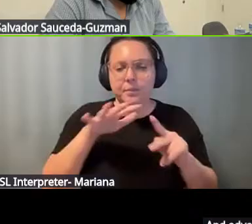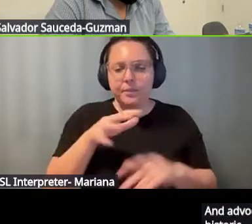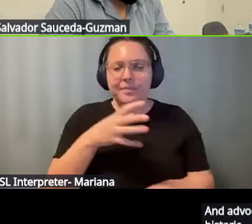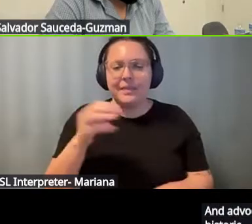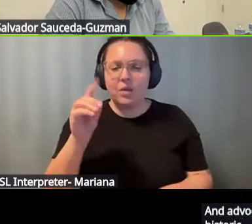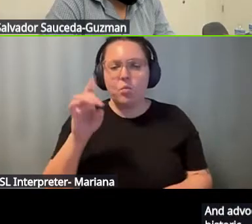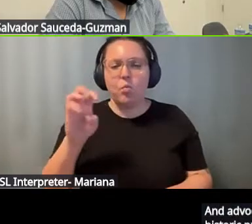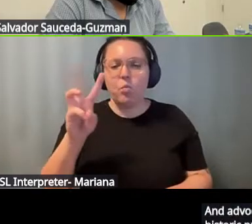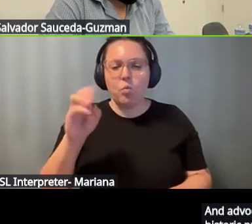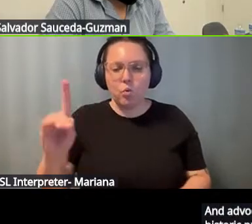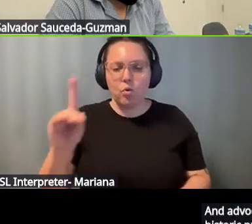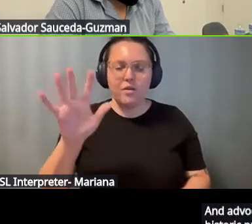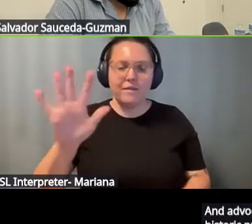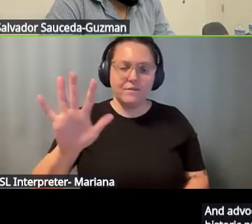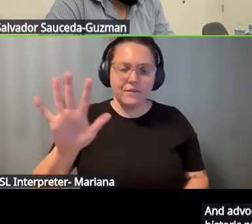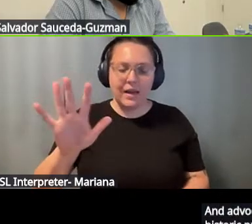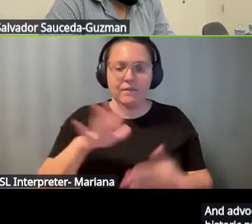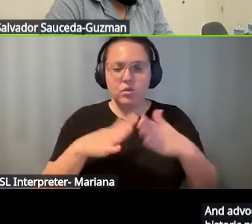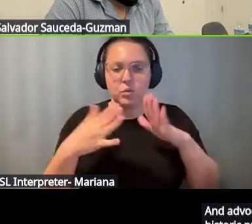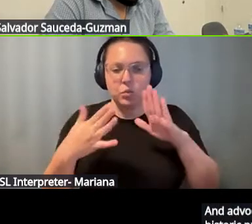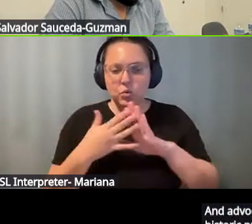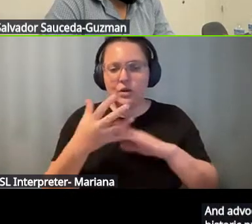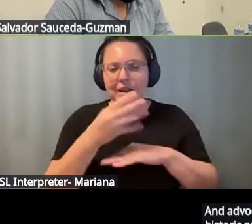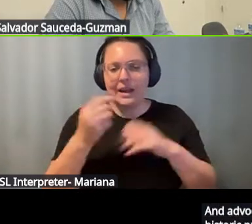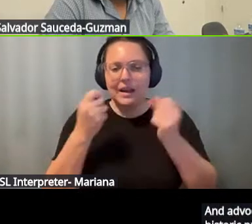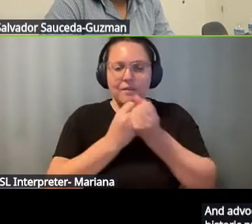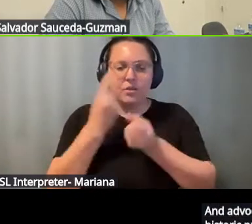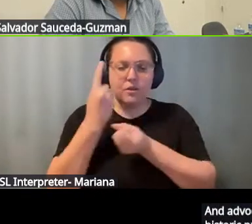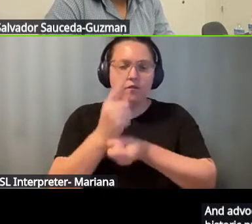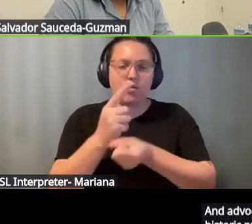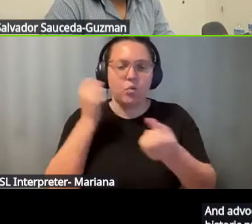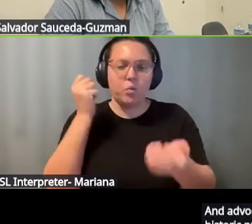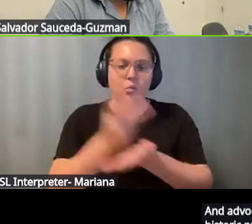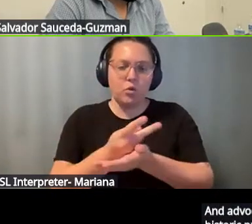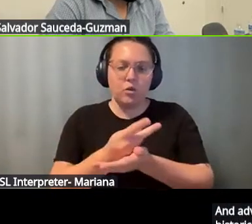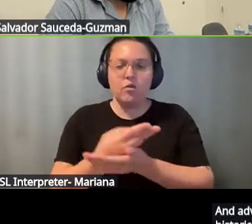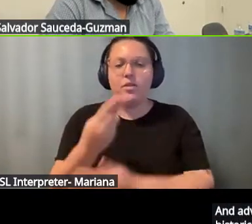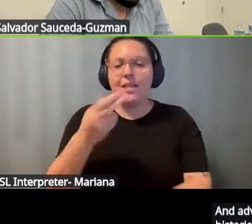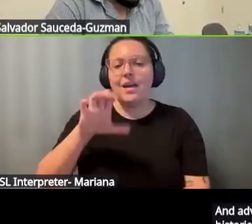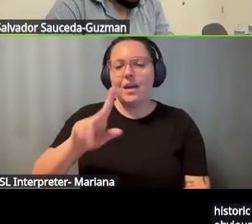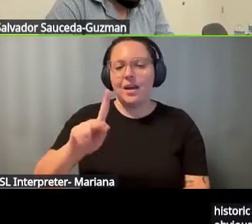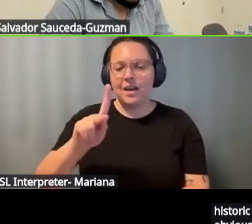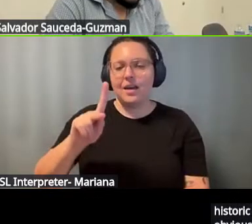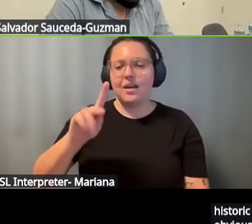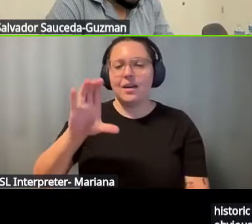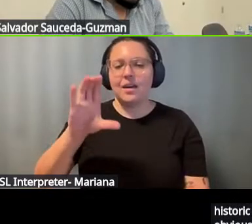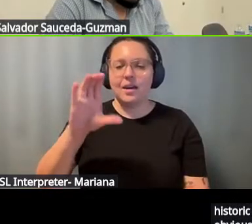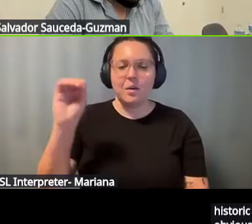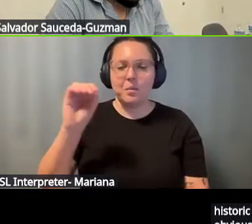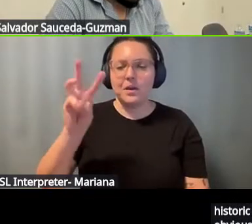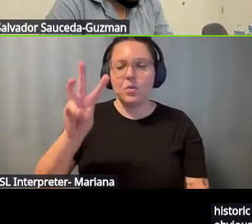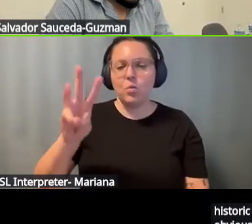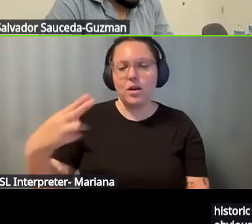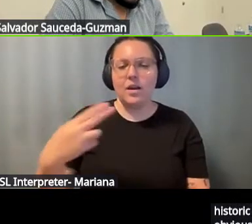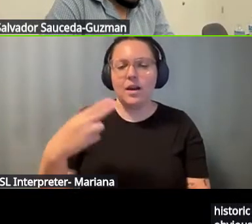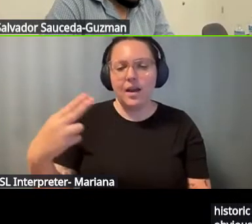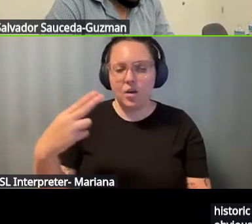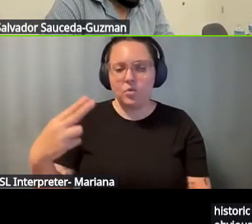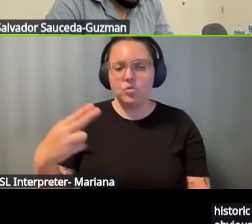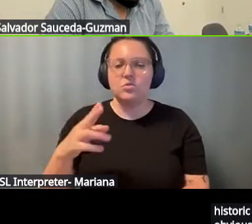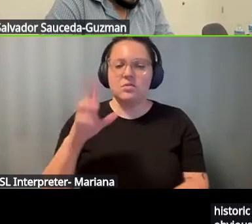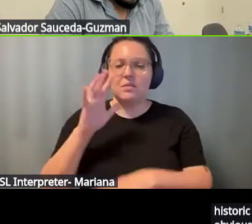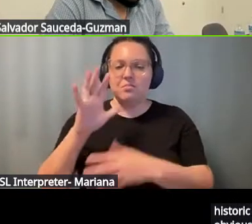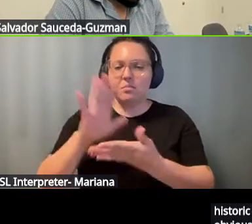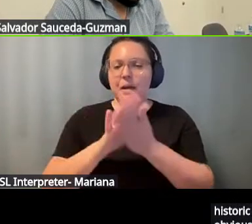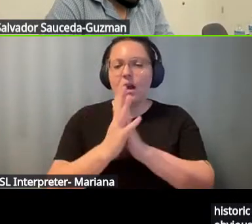landmark with its unique and beautiful art decor, and obviously worked diligently with the 5th District Police Department.